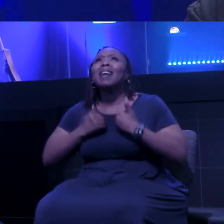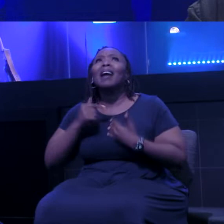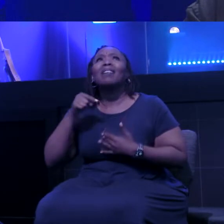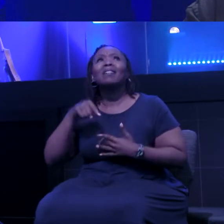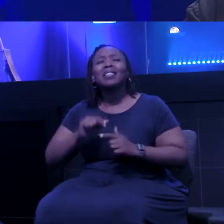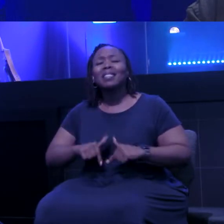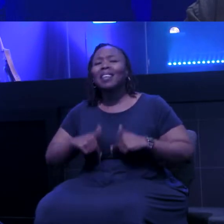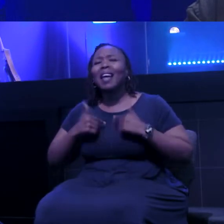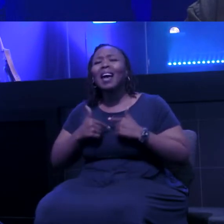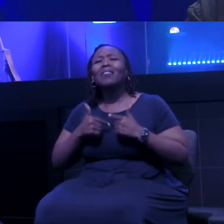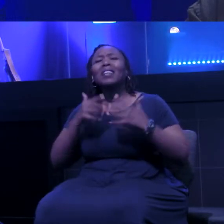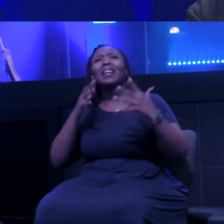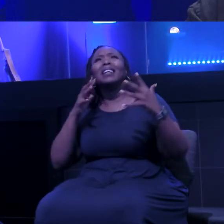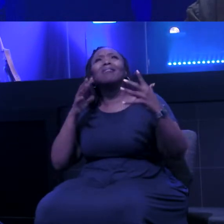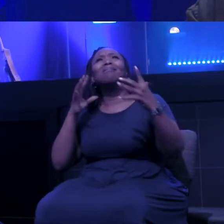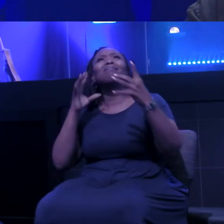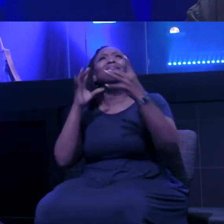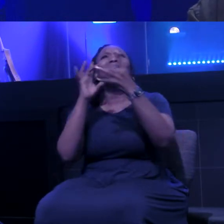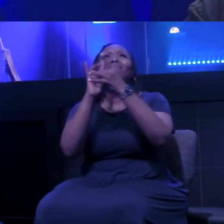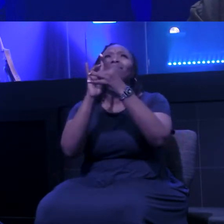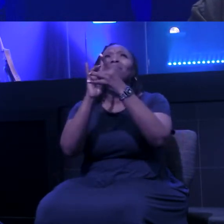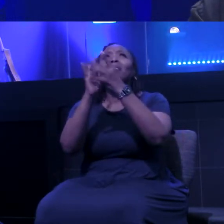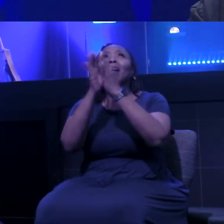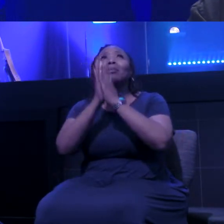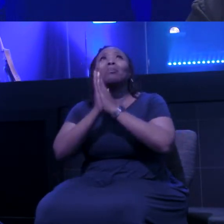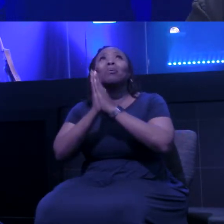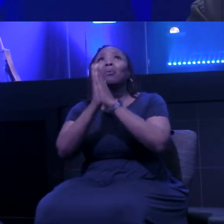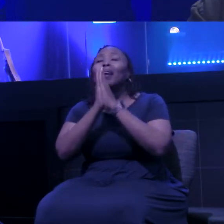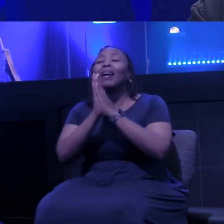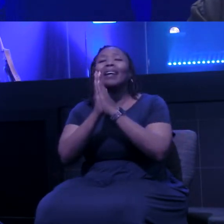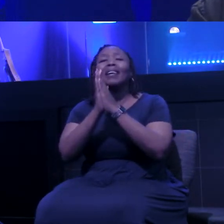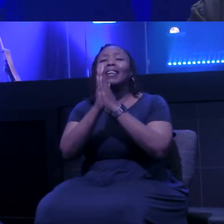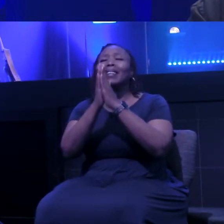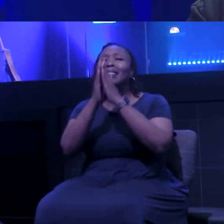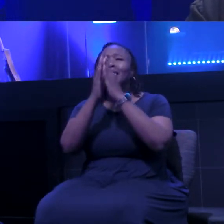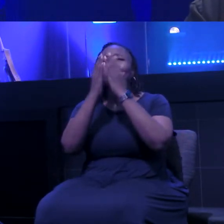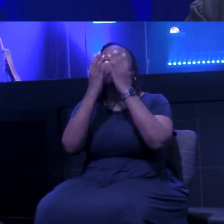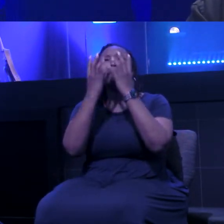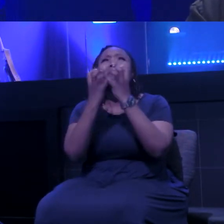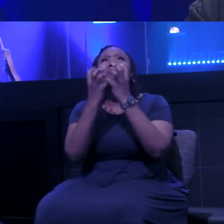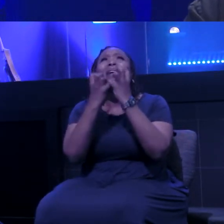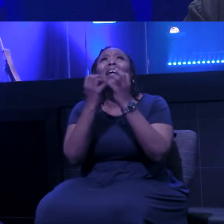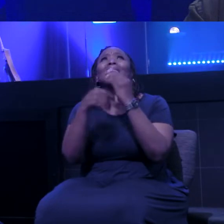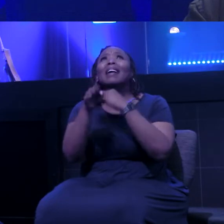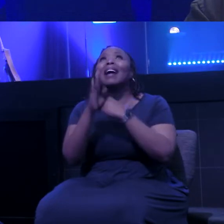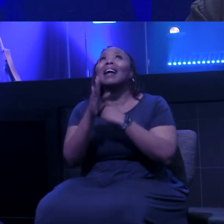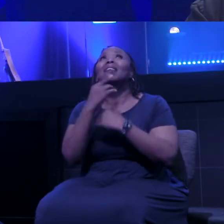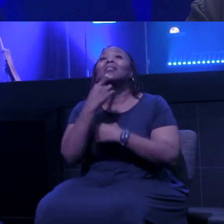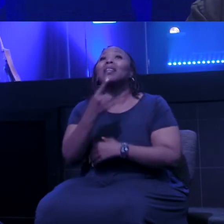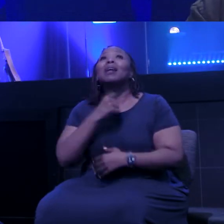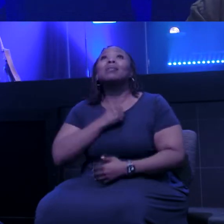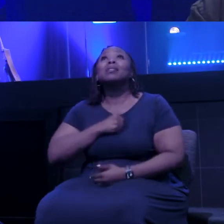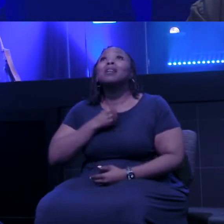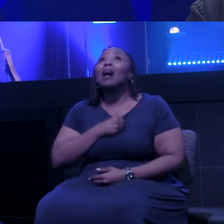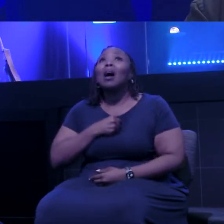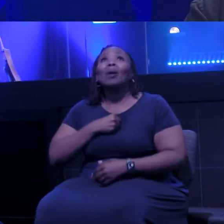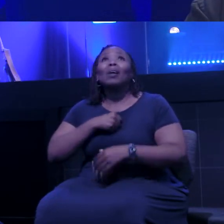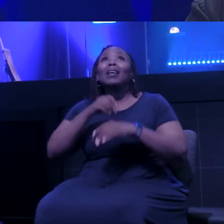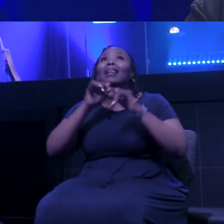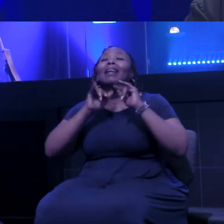I remember just praying and just begging God, just, I'm sorry, and I love you. And I remember